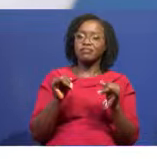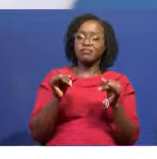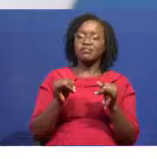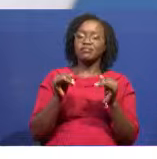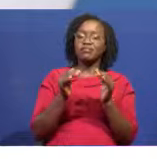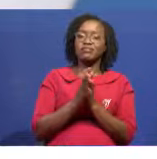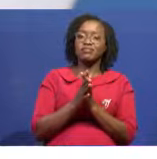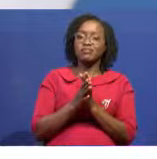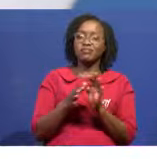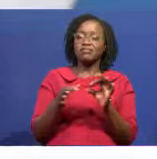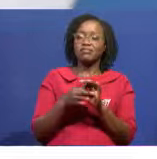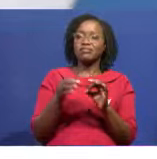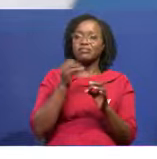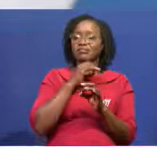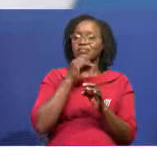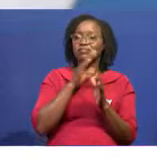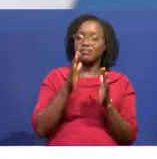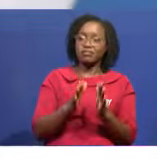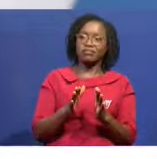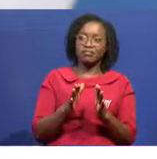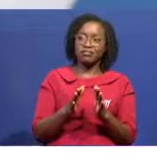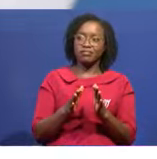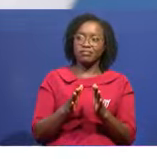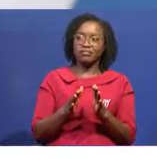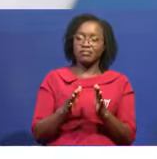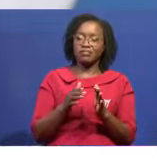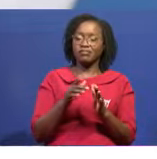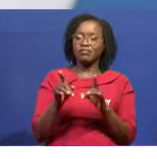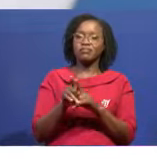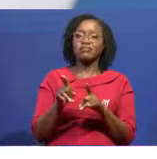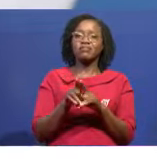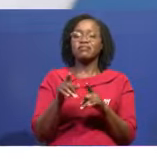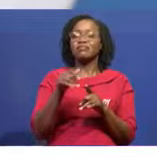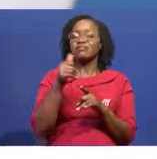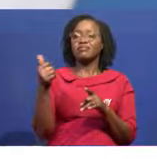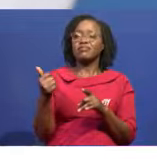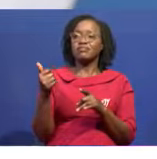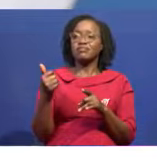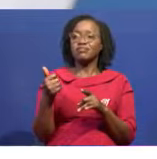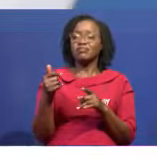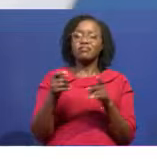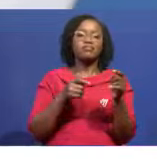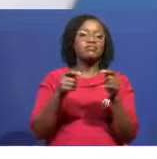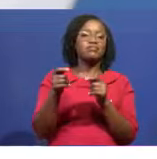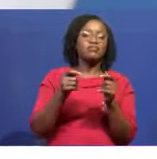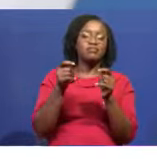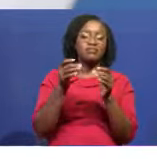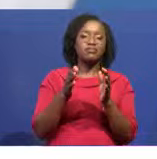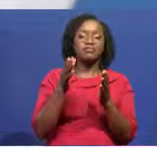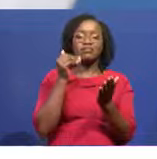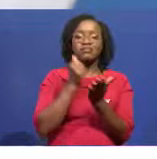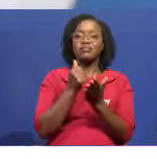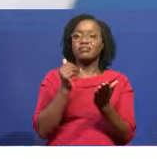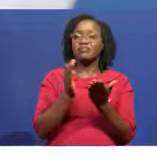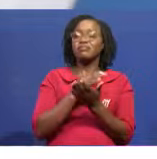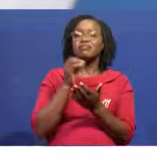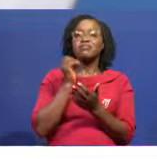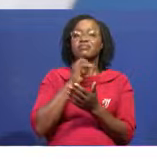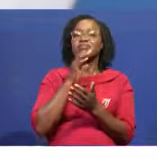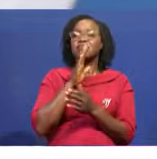with our complainants, because that's also another issue that we also face on the other end in terms of the Ombudsman's office. Some of our